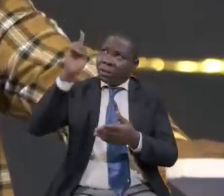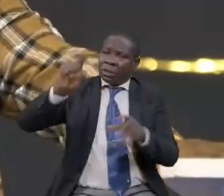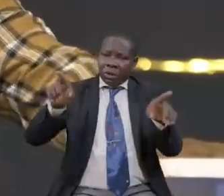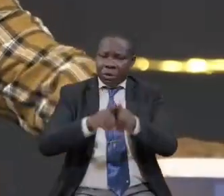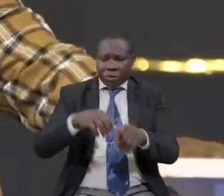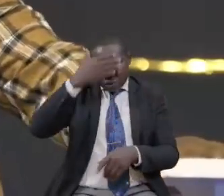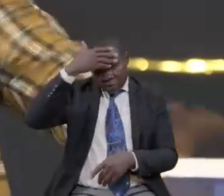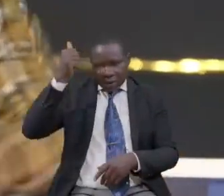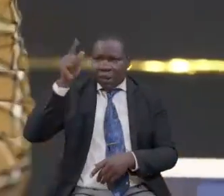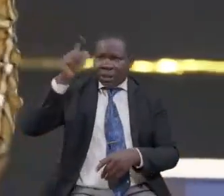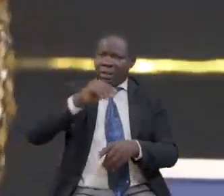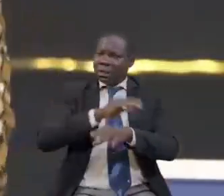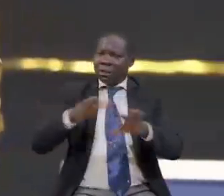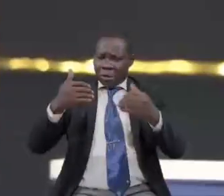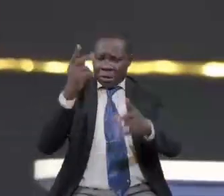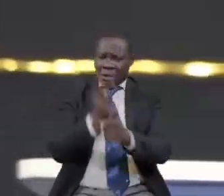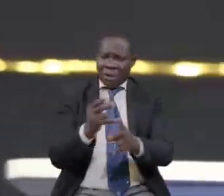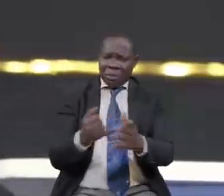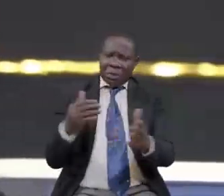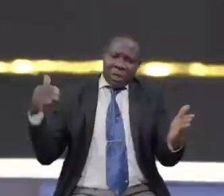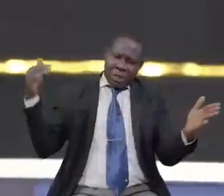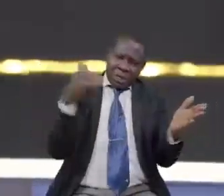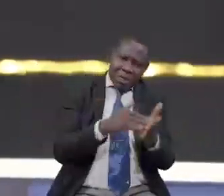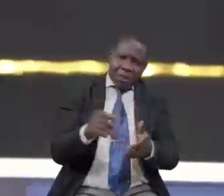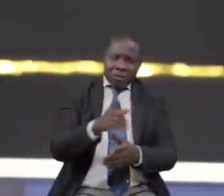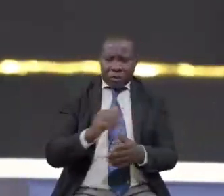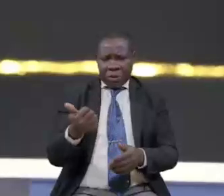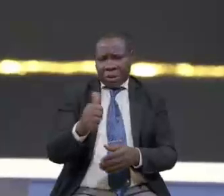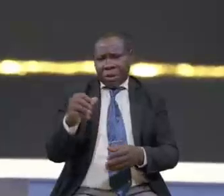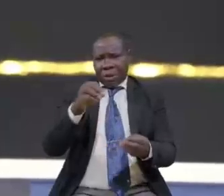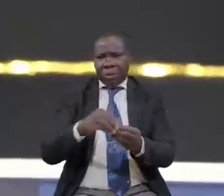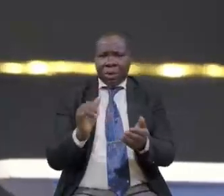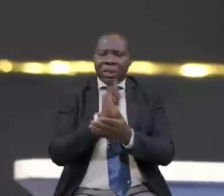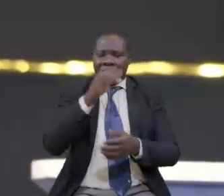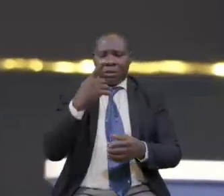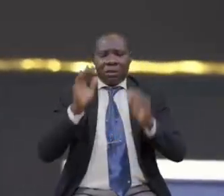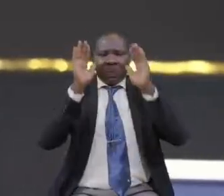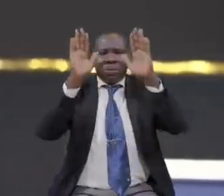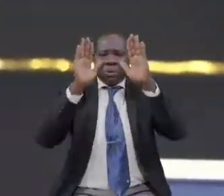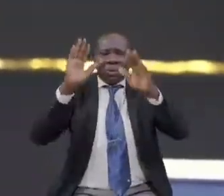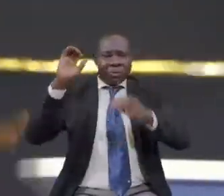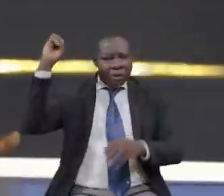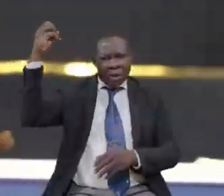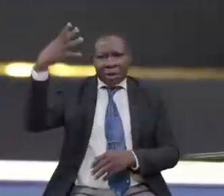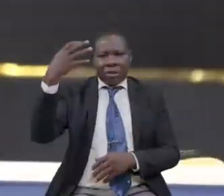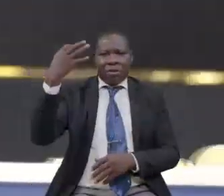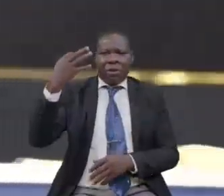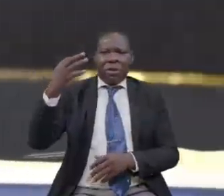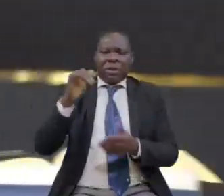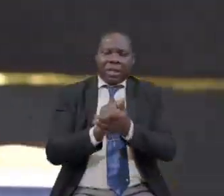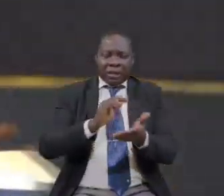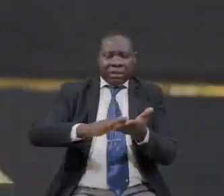you anymore. That is the marvelous grace that forgives